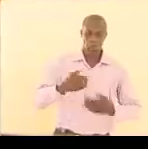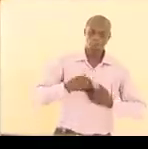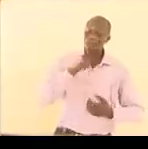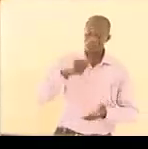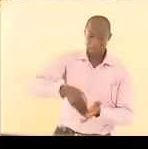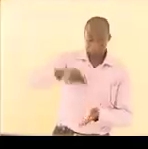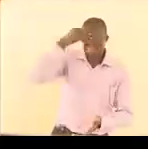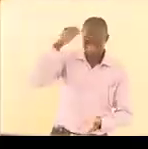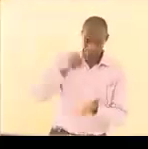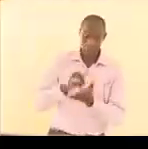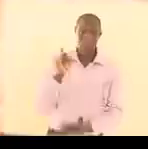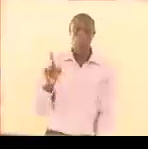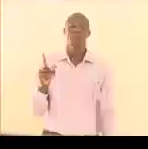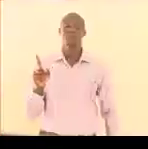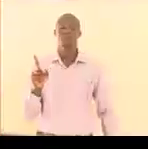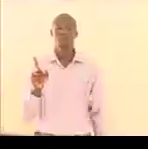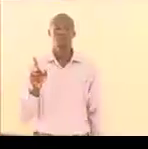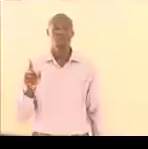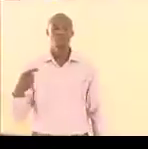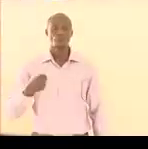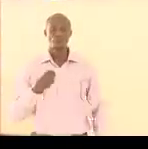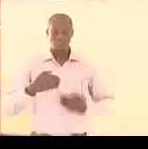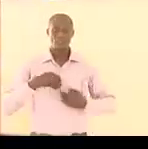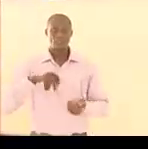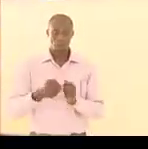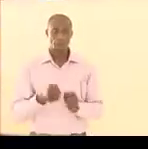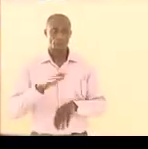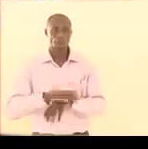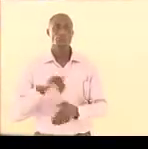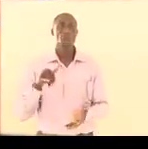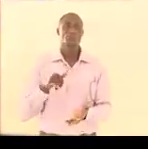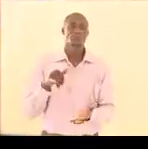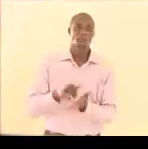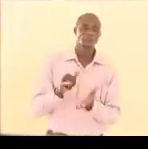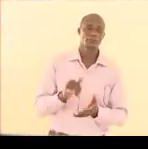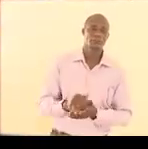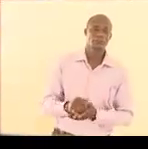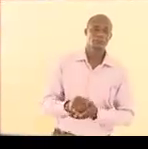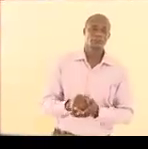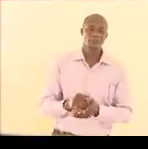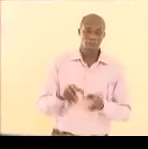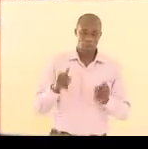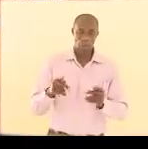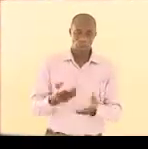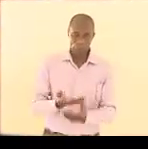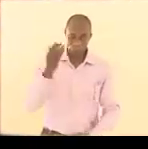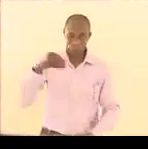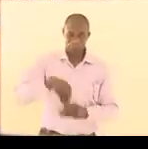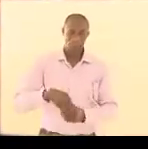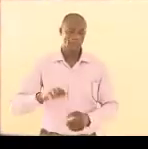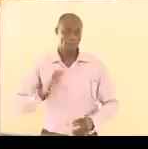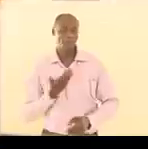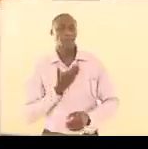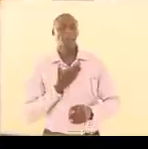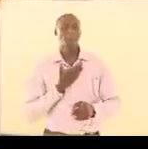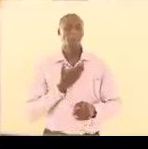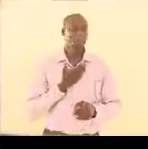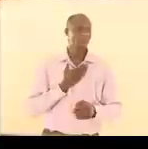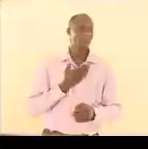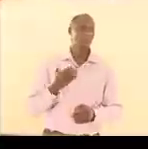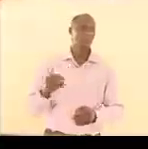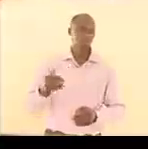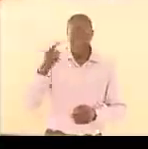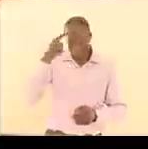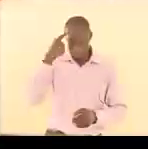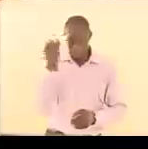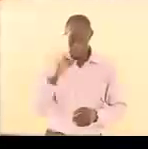We have not learned that one, isn't it? We are still having a problem. I mean, when people are rich in our society, all they think about is what property, how to